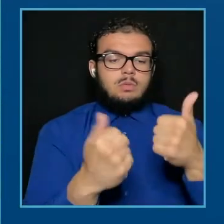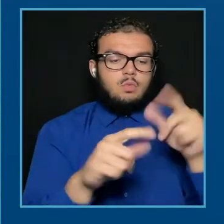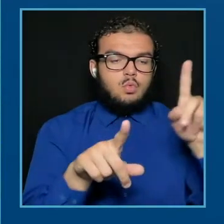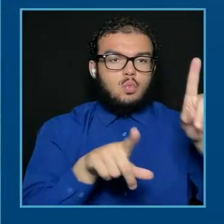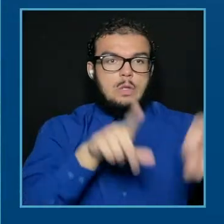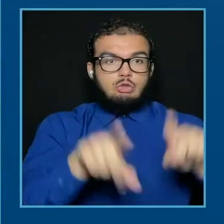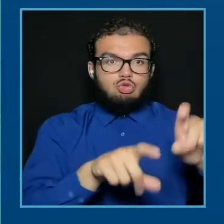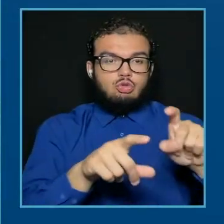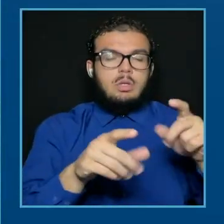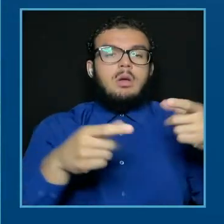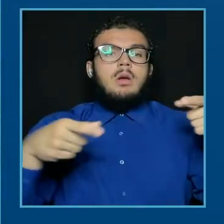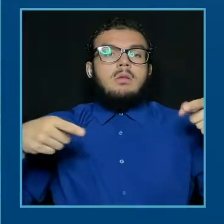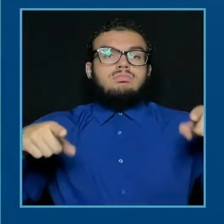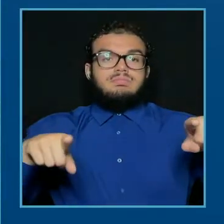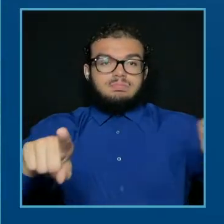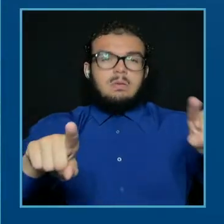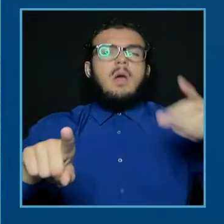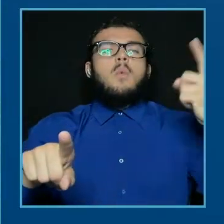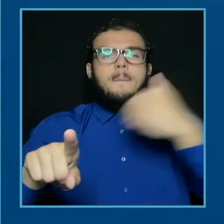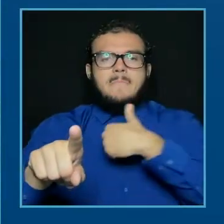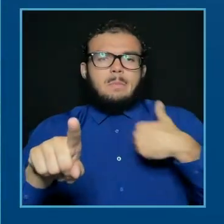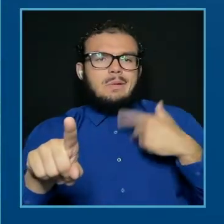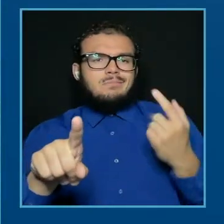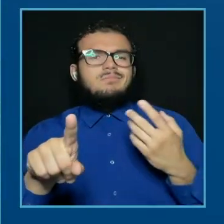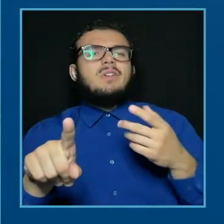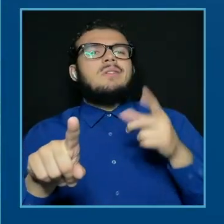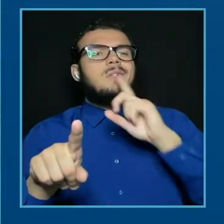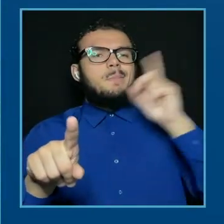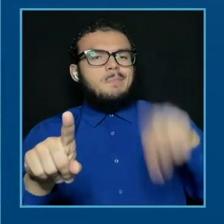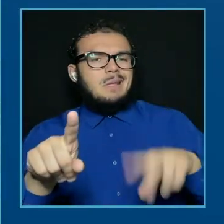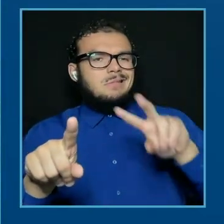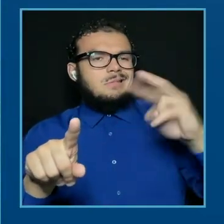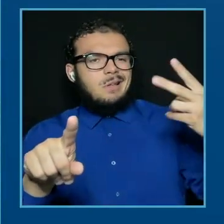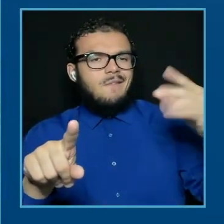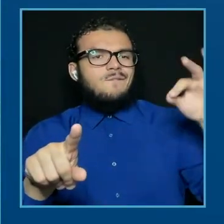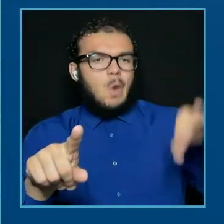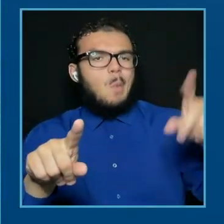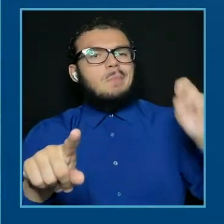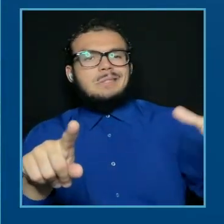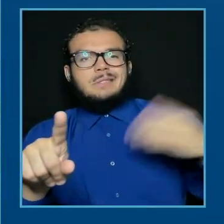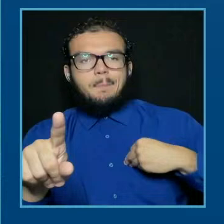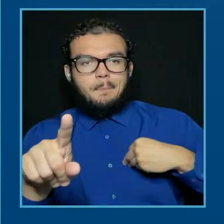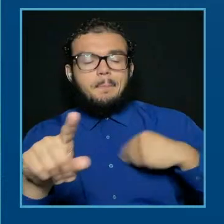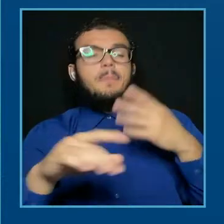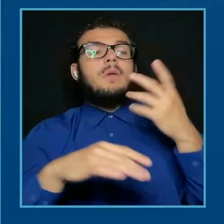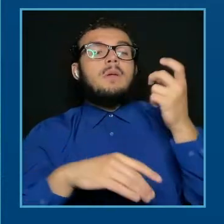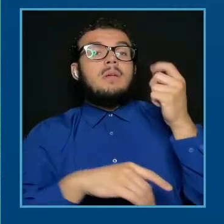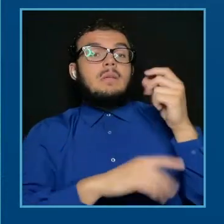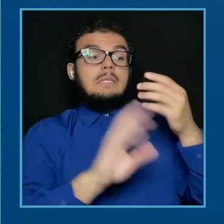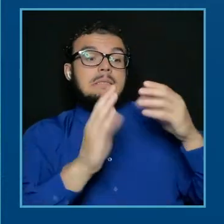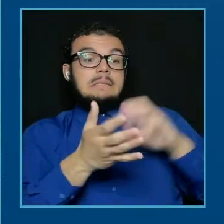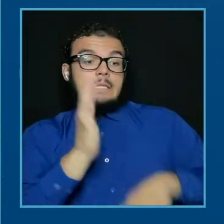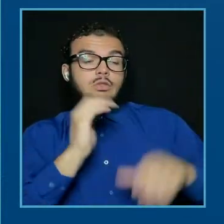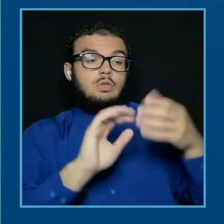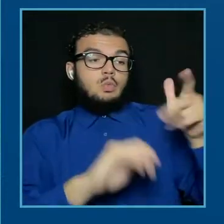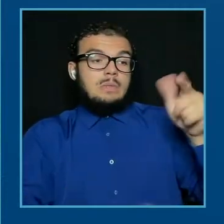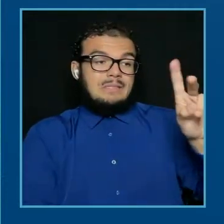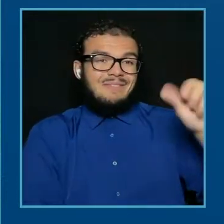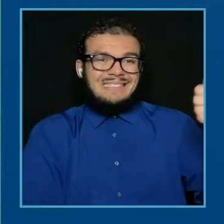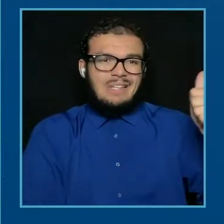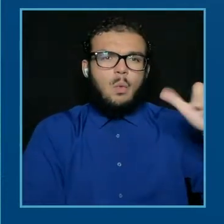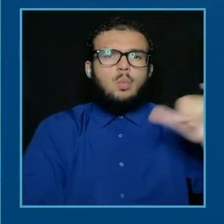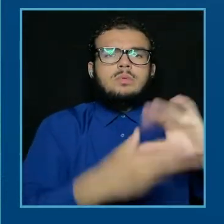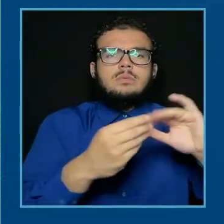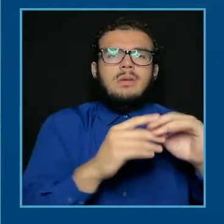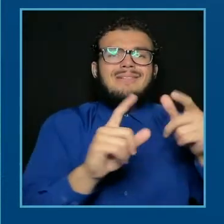any single member could have demanded a separate vote and it must be accepted. However, section 2710 also states that the